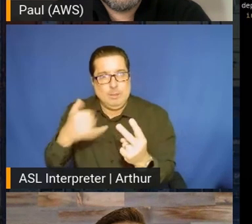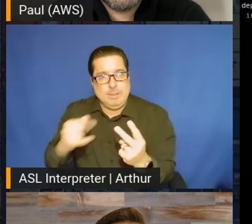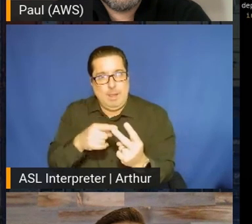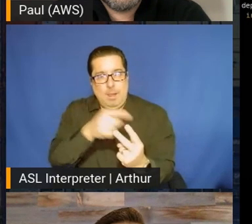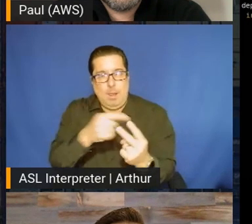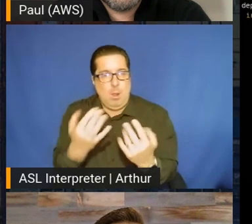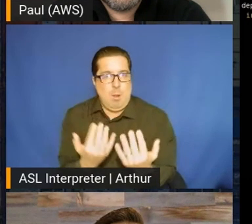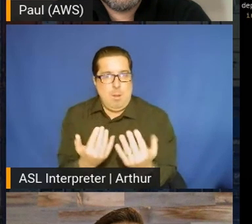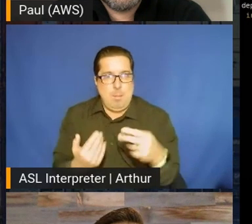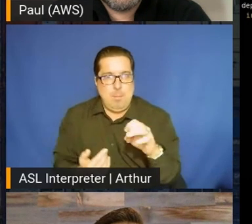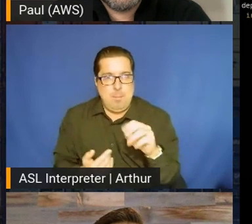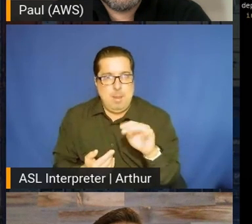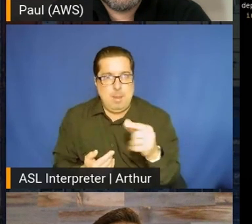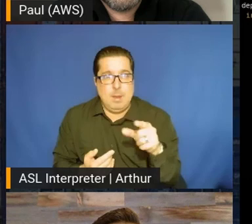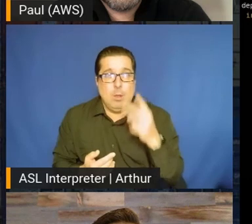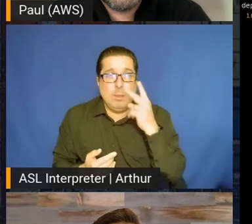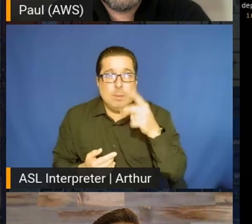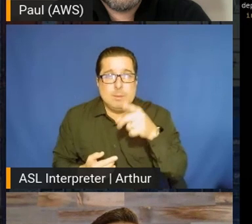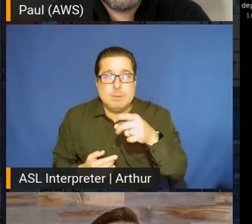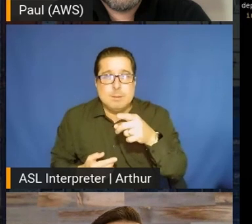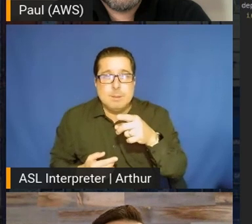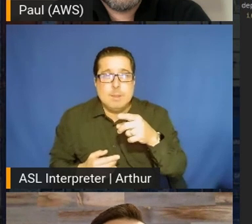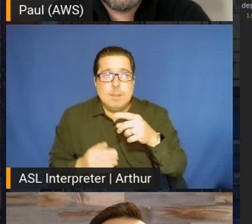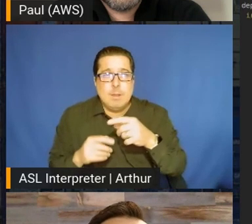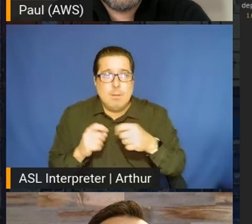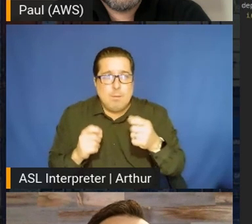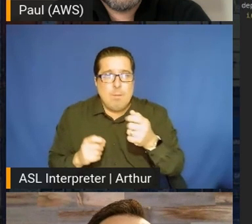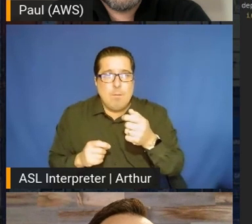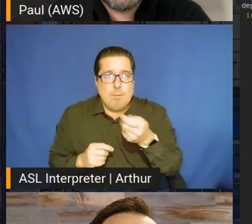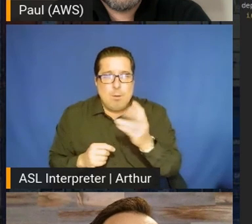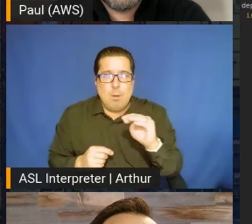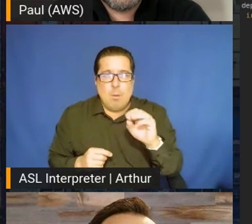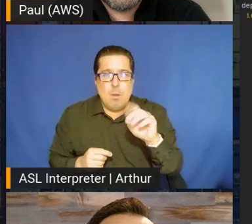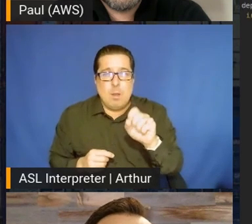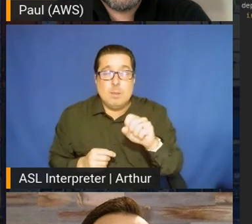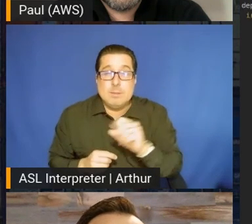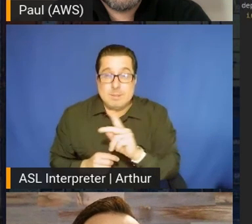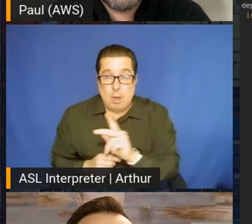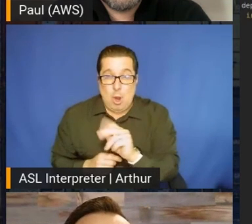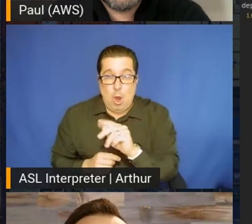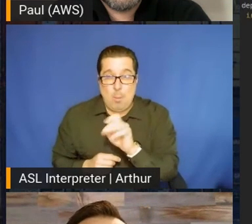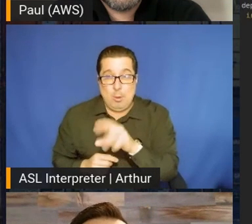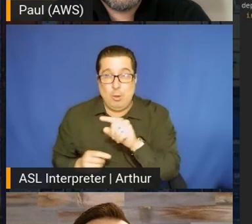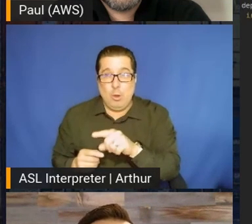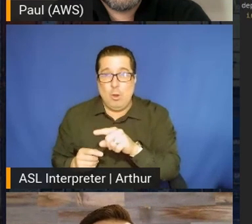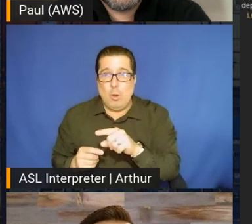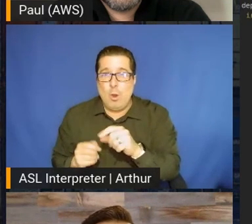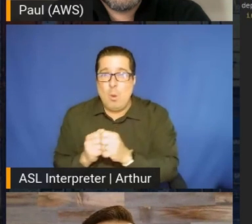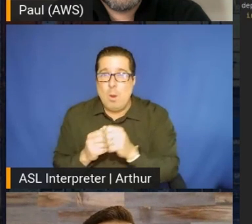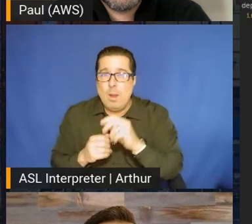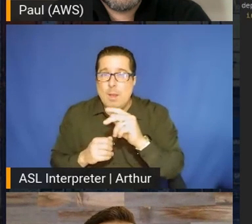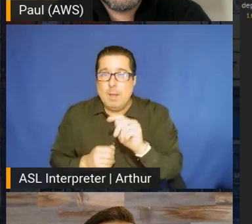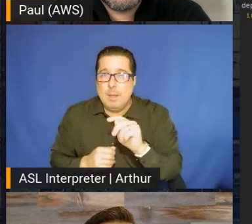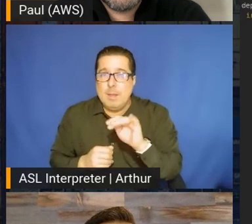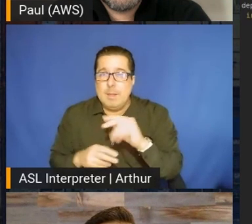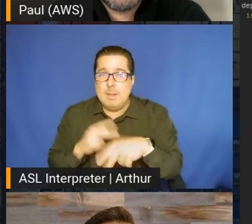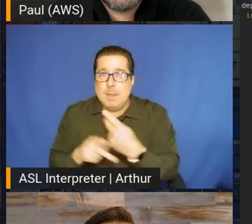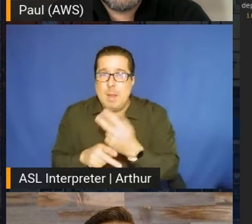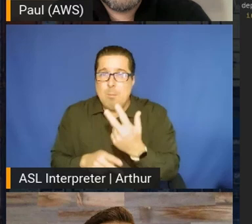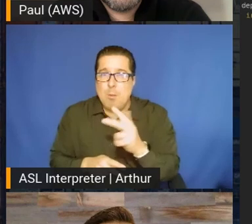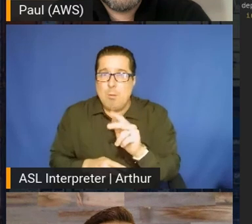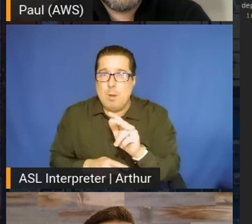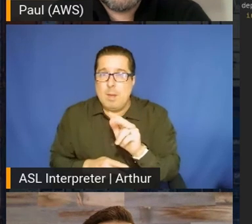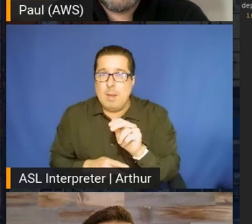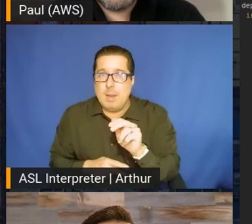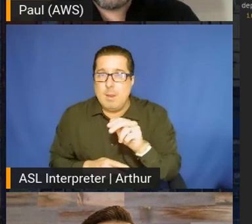the logs, Karpenter is launching an instance of type T3AX large. Now, if